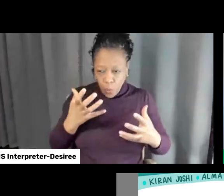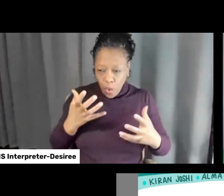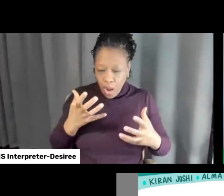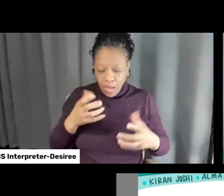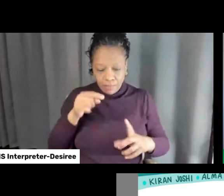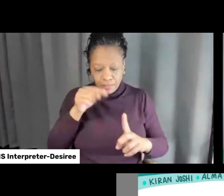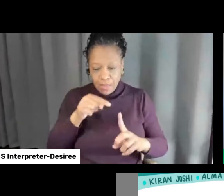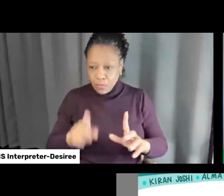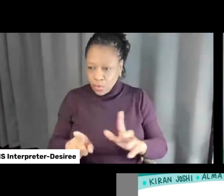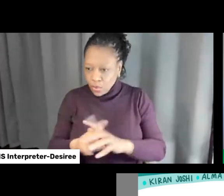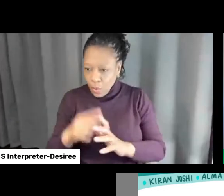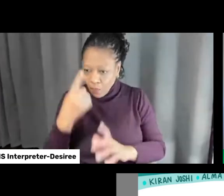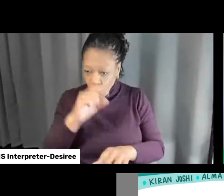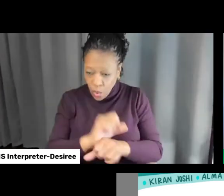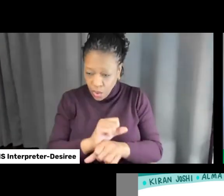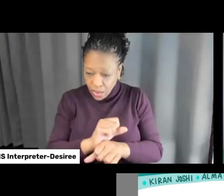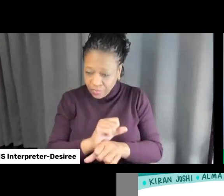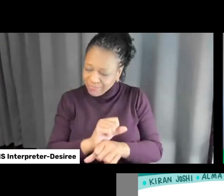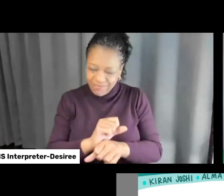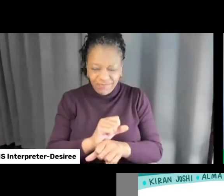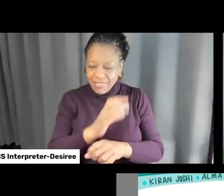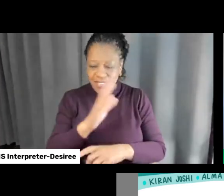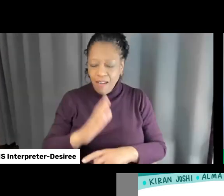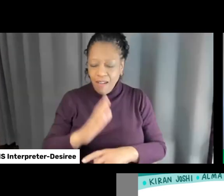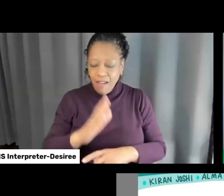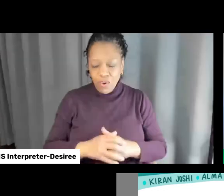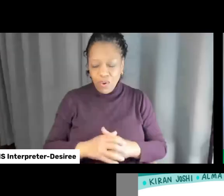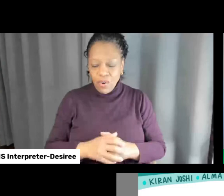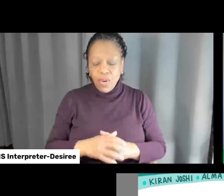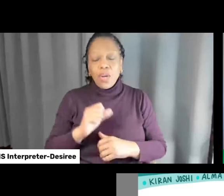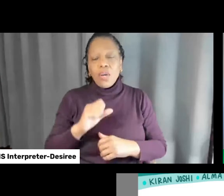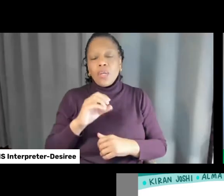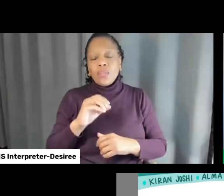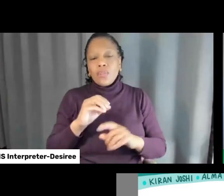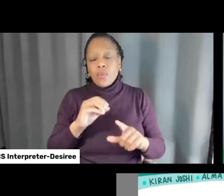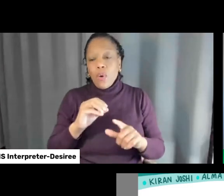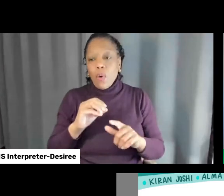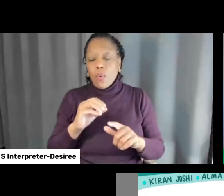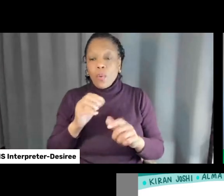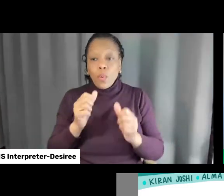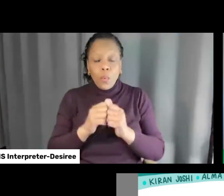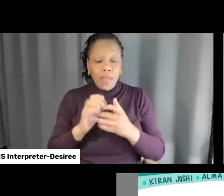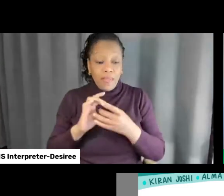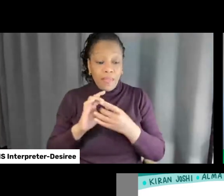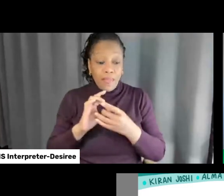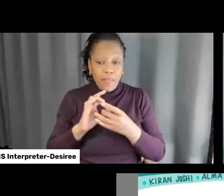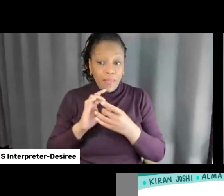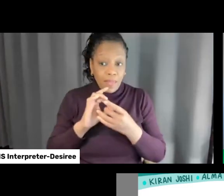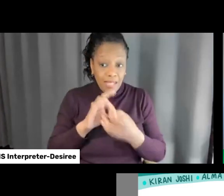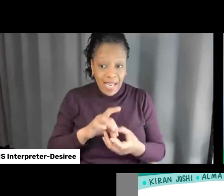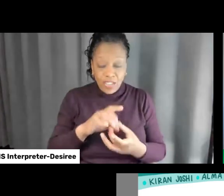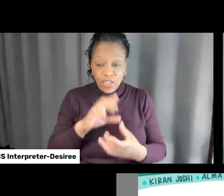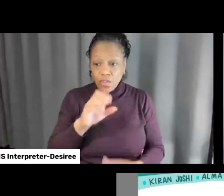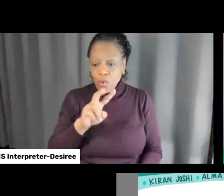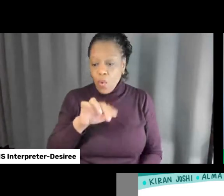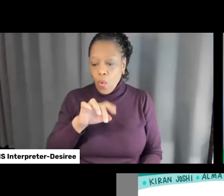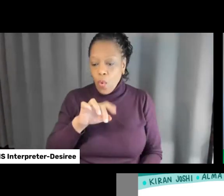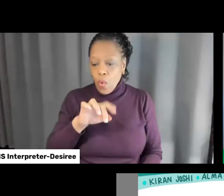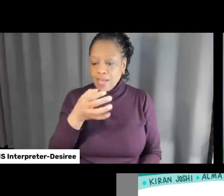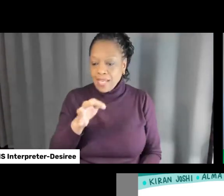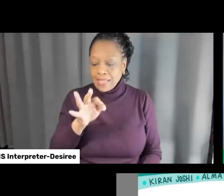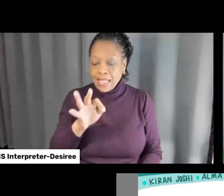And also there are connections to COVID-19. We know that low-wage workers, people engaged in precarious